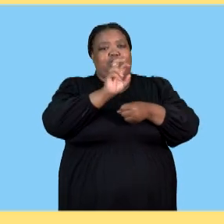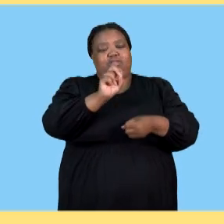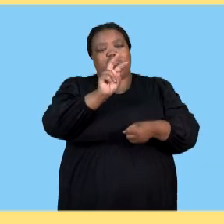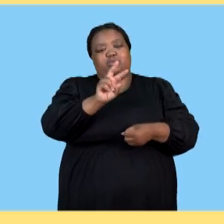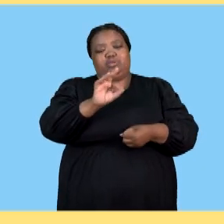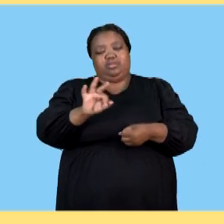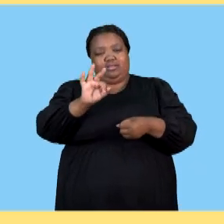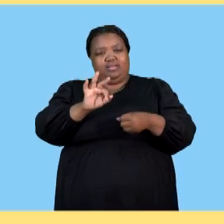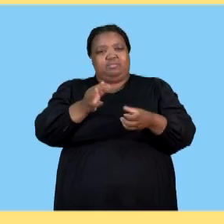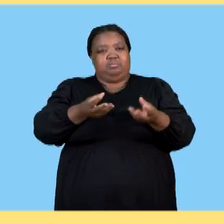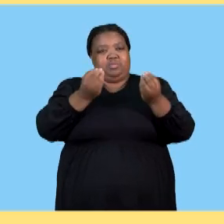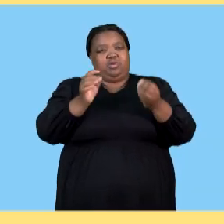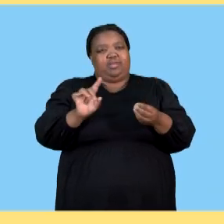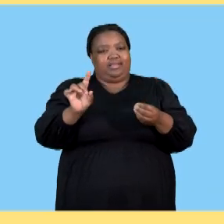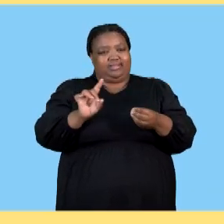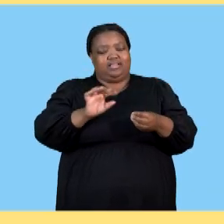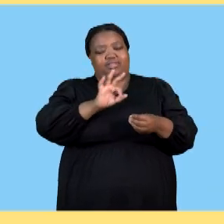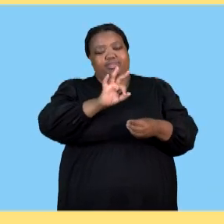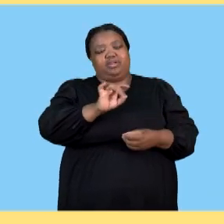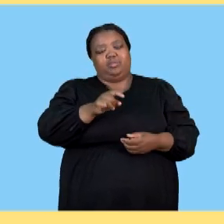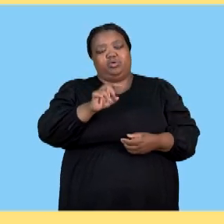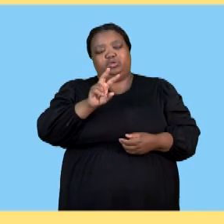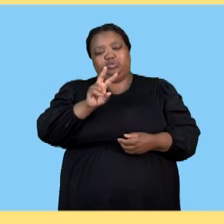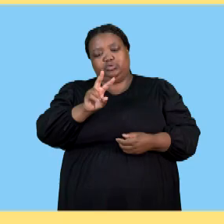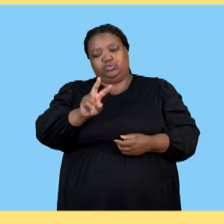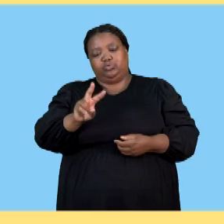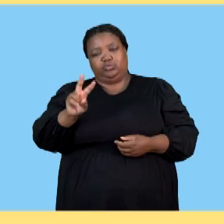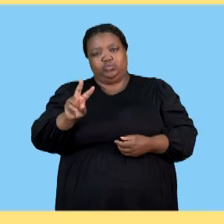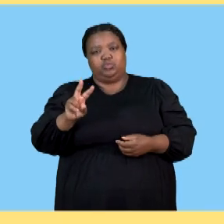got 3.22 as to 1, which should be here,